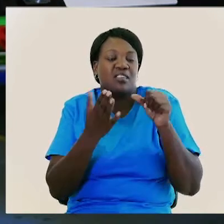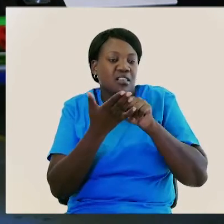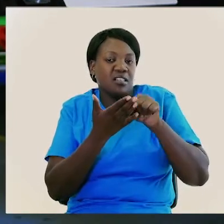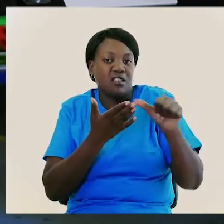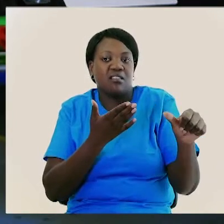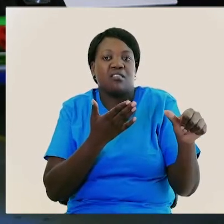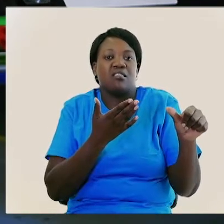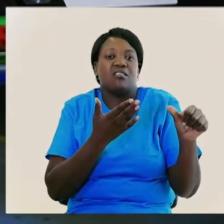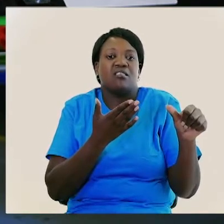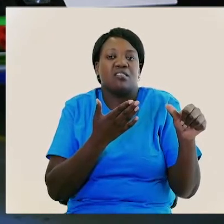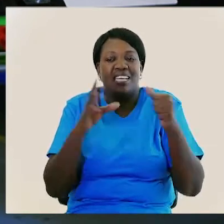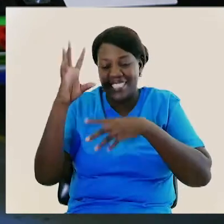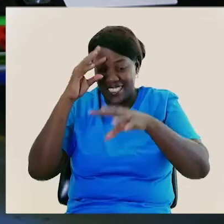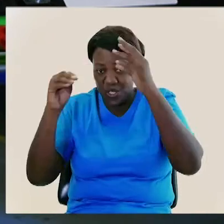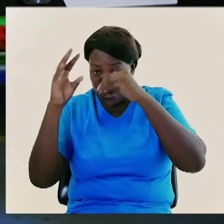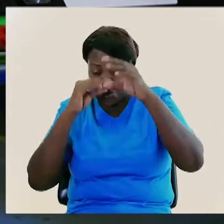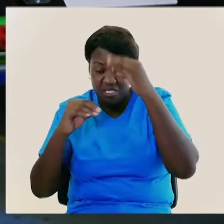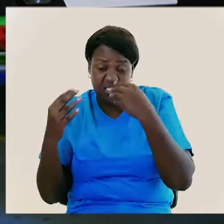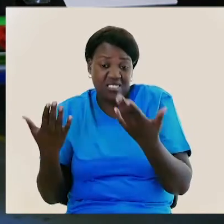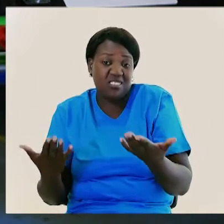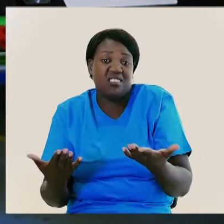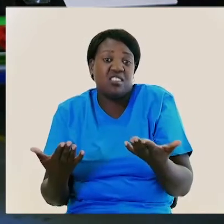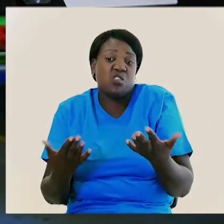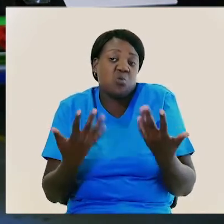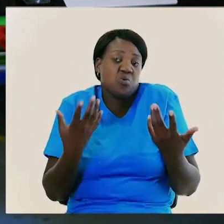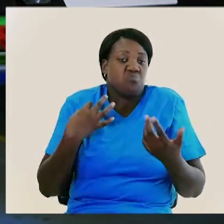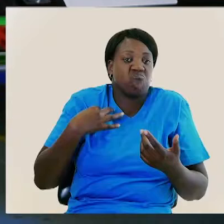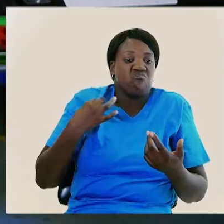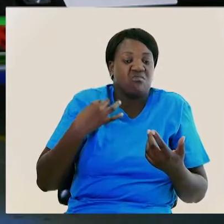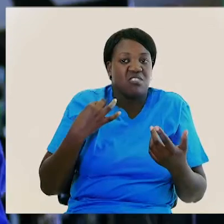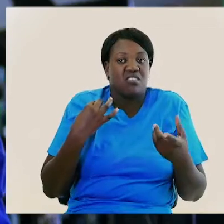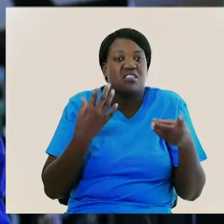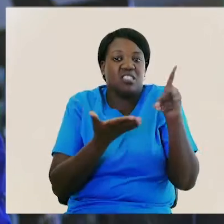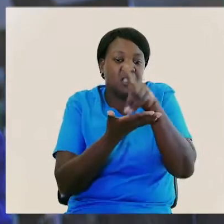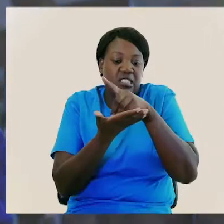time on this course, rather on something like clothes or CDs.